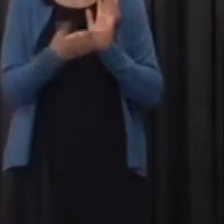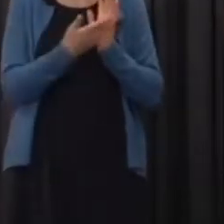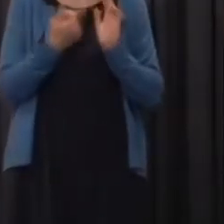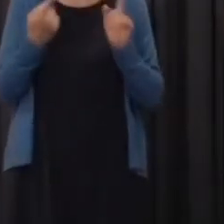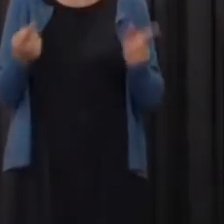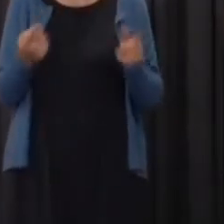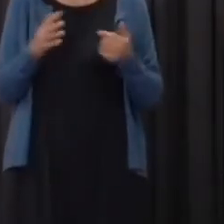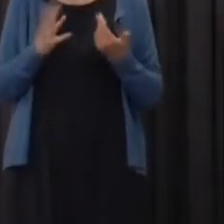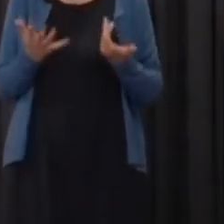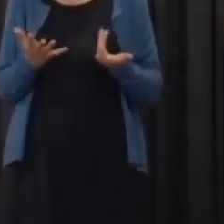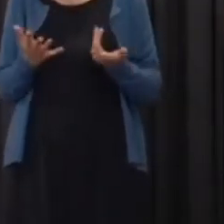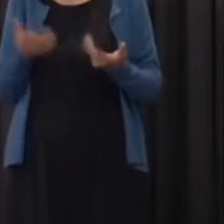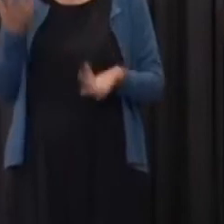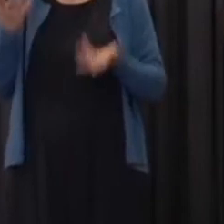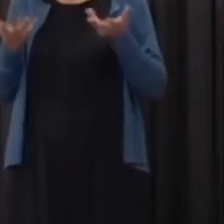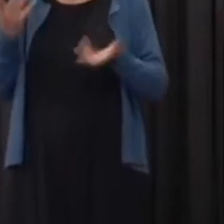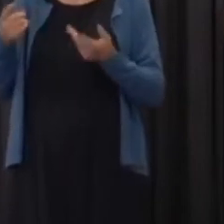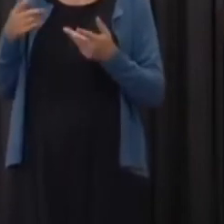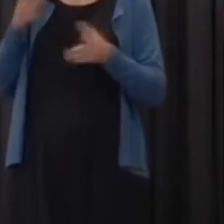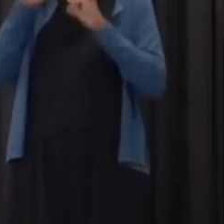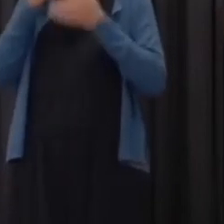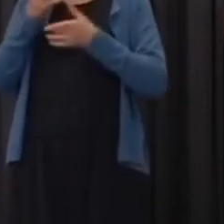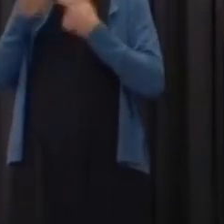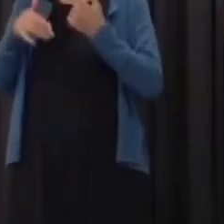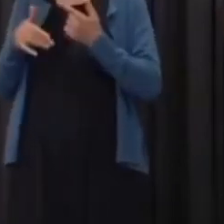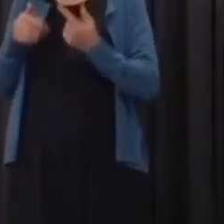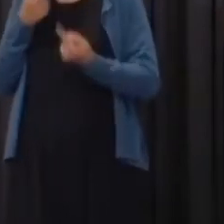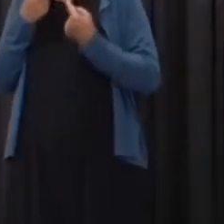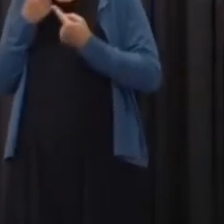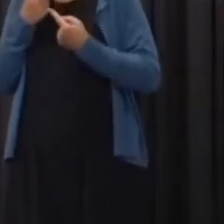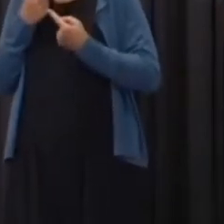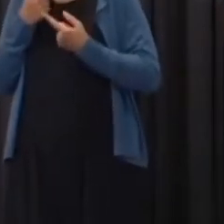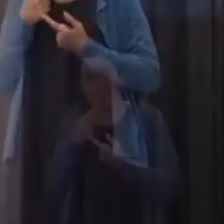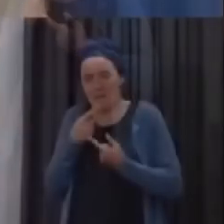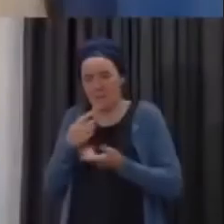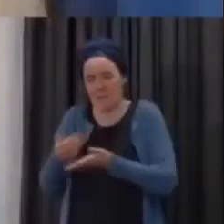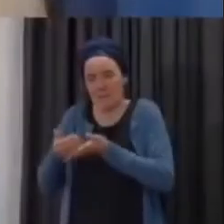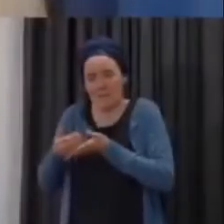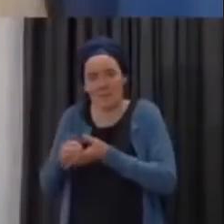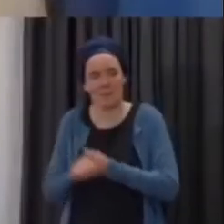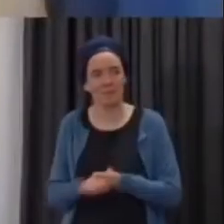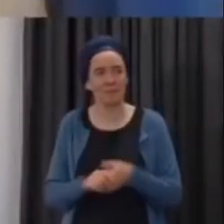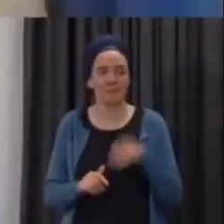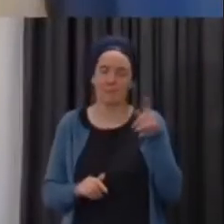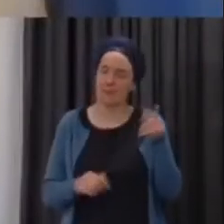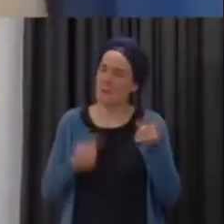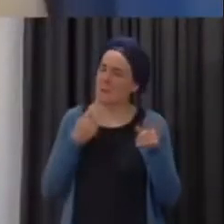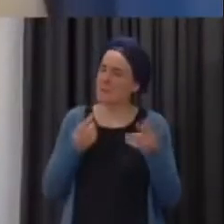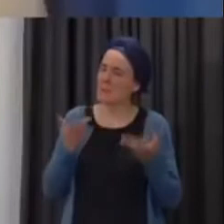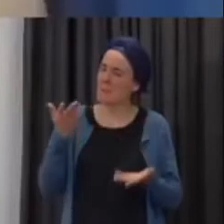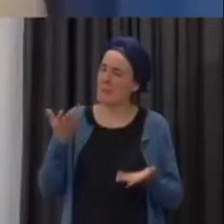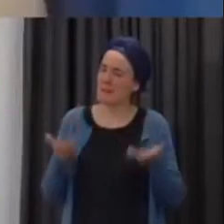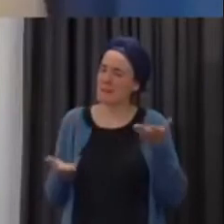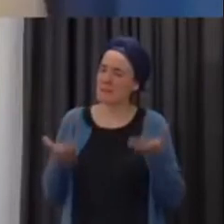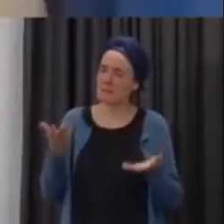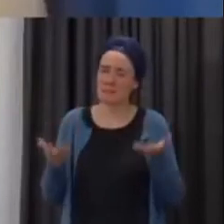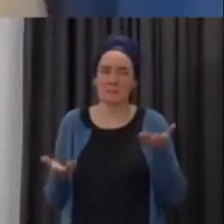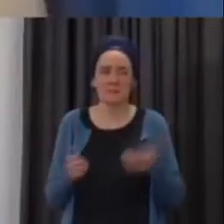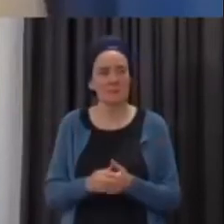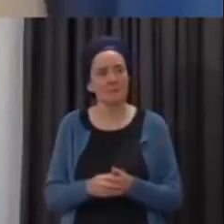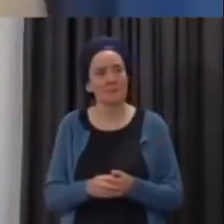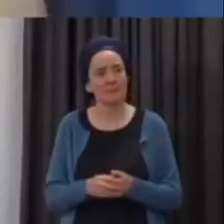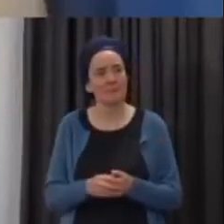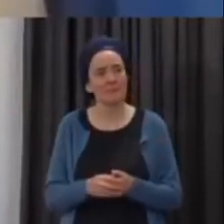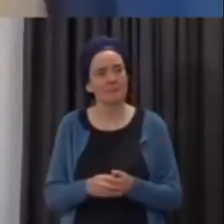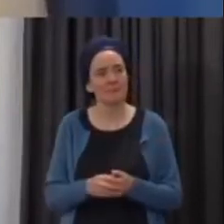concerns about how data is being used. You refer to balance. If I could explore this a little further. Patient information